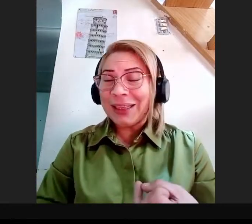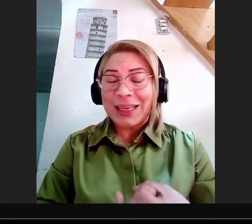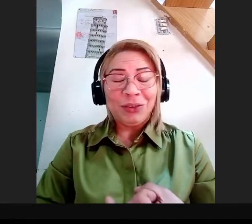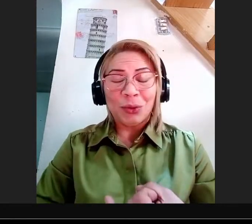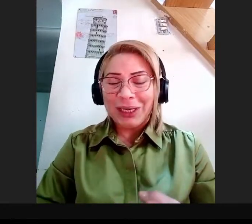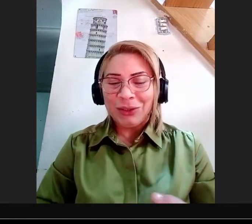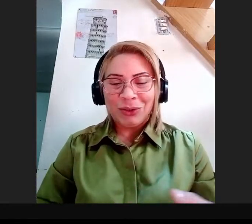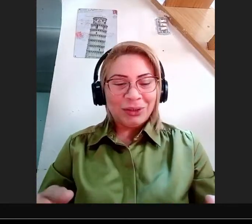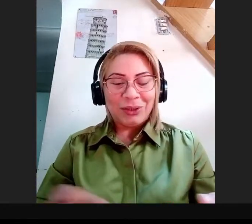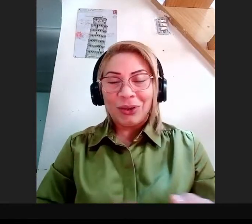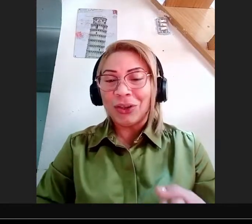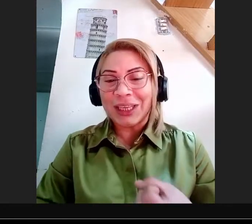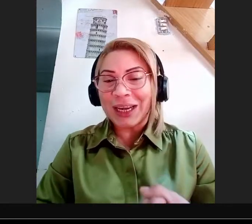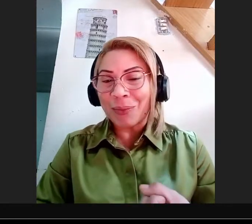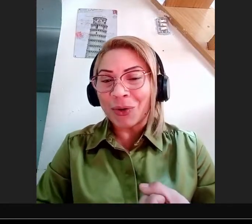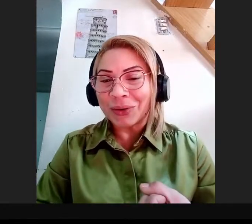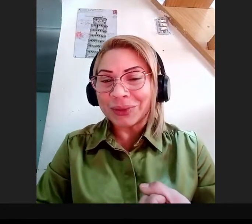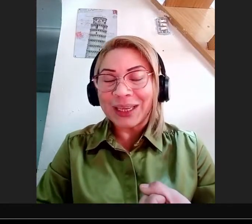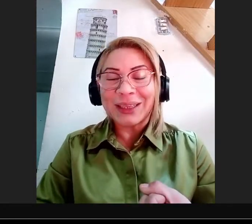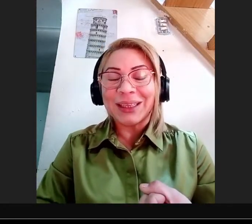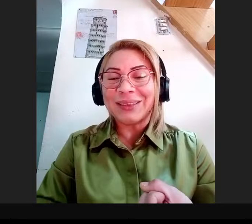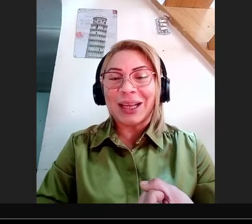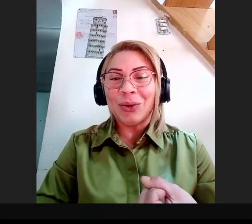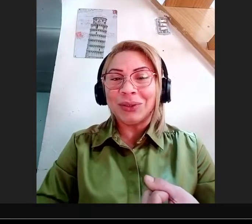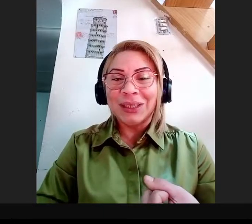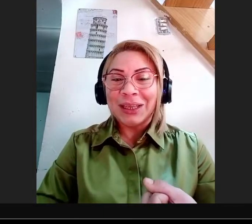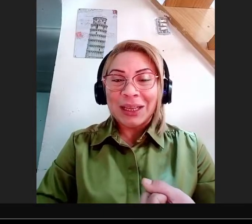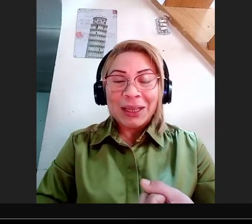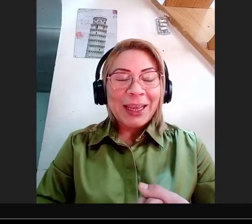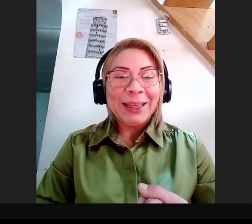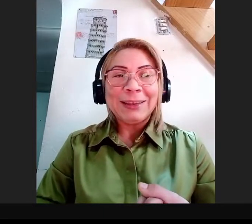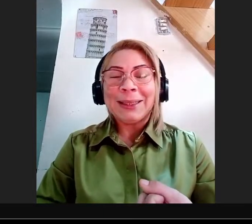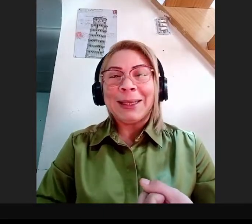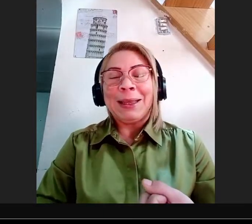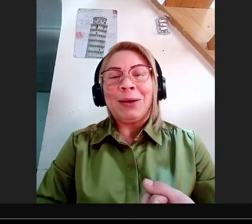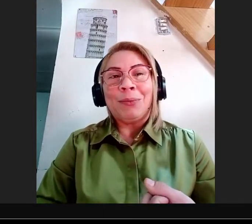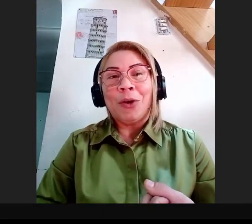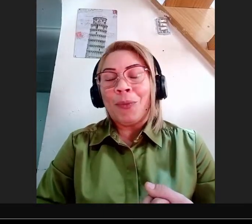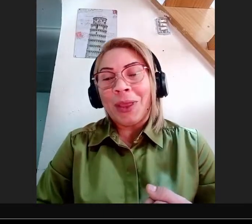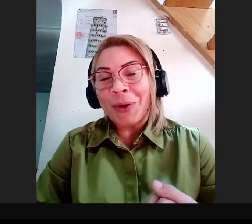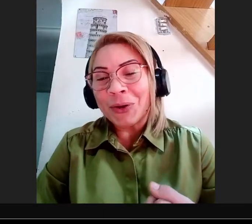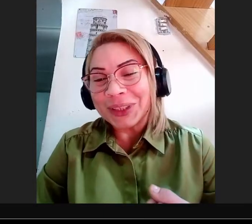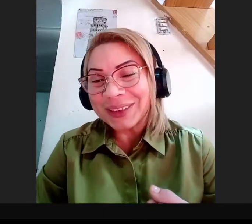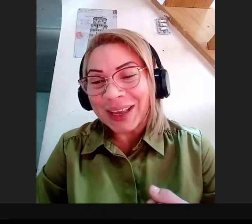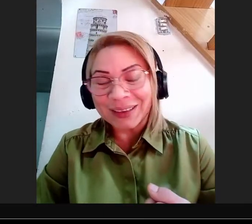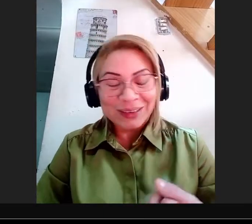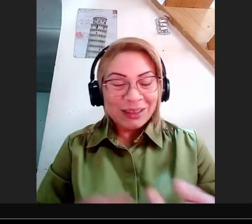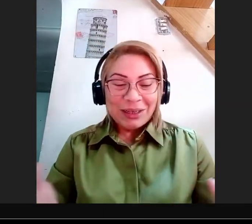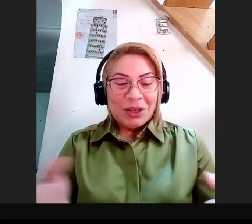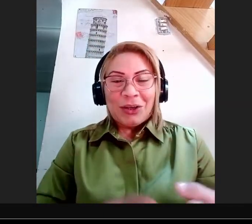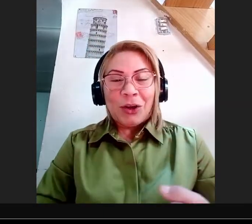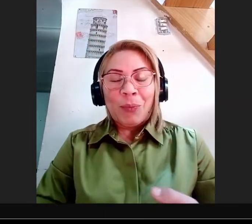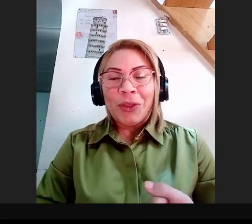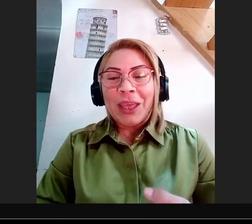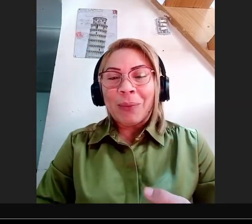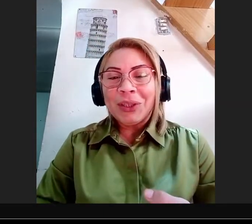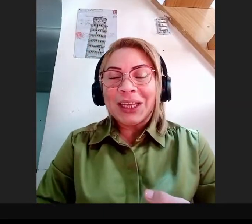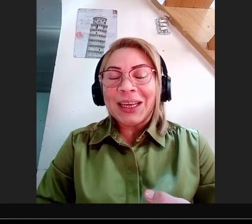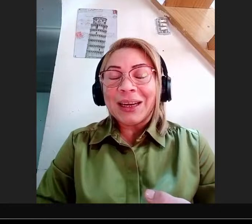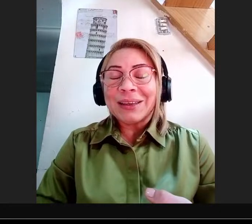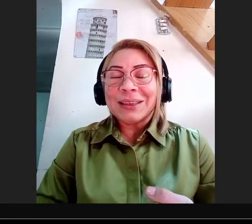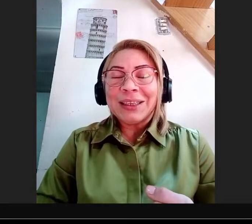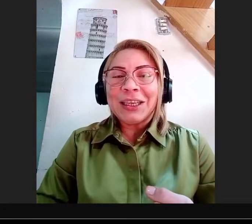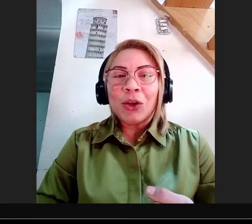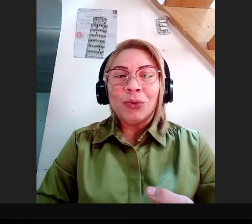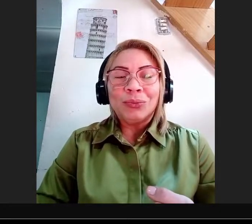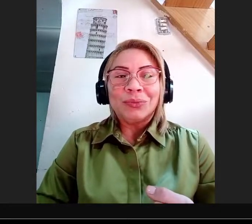we are considered labor slaves. We don't have any health care, no